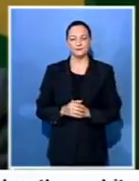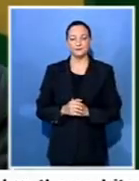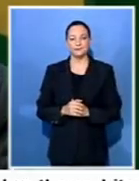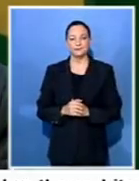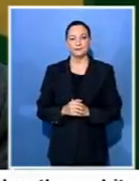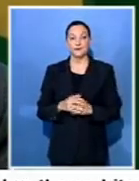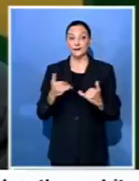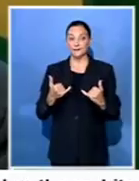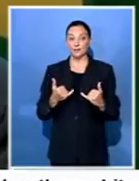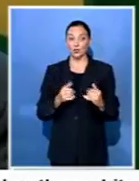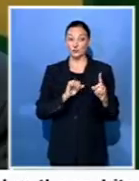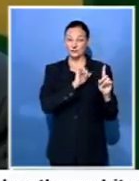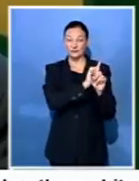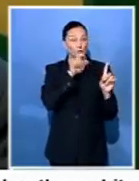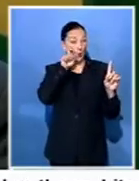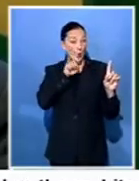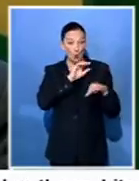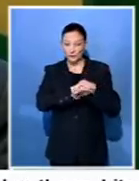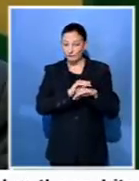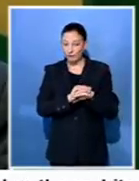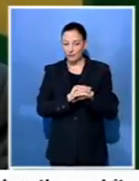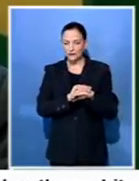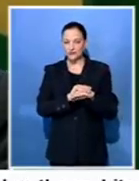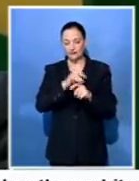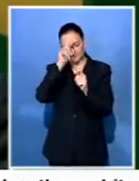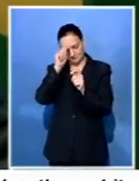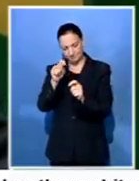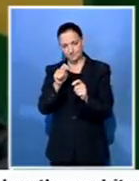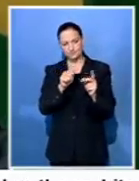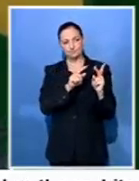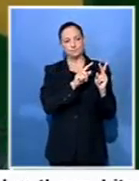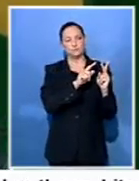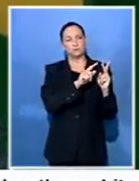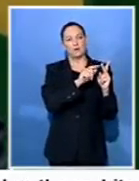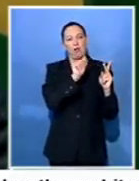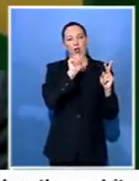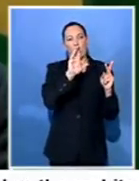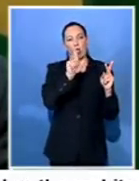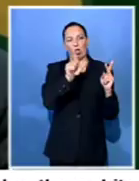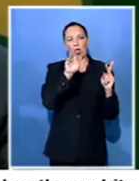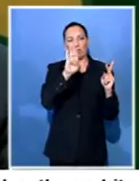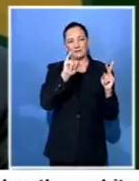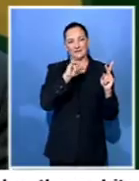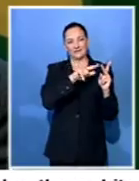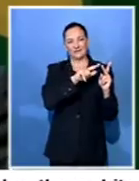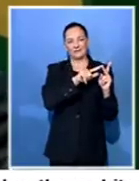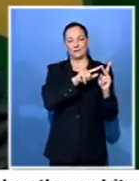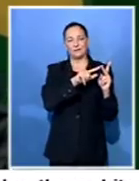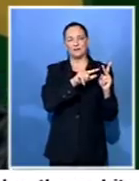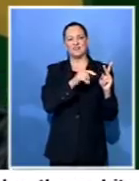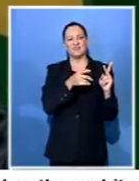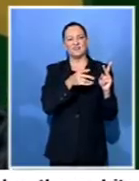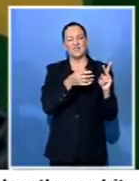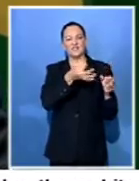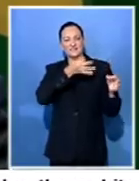In paying tribute to his old friend, Albie Sachs recently described Zola Skweyiya as